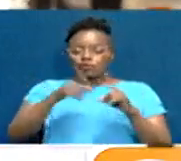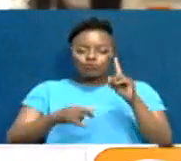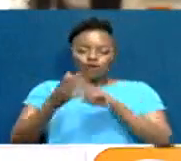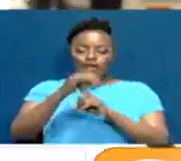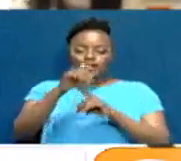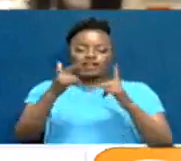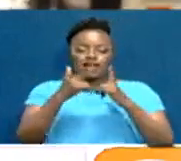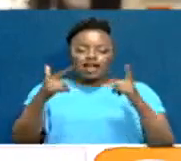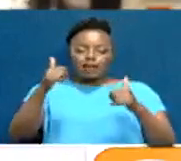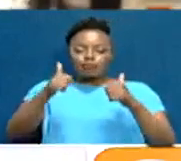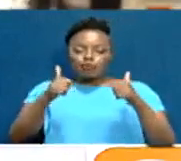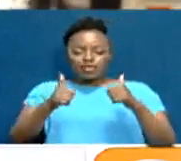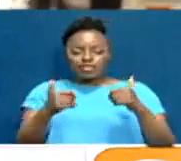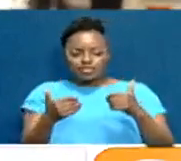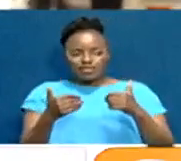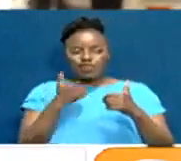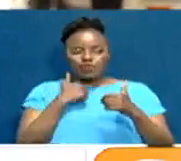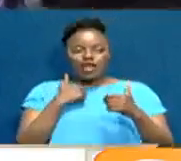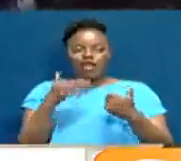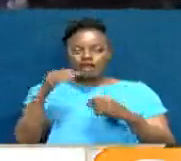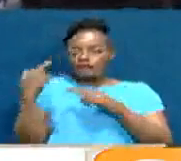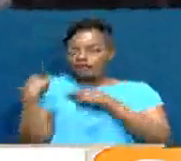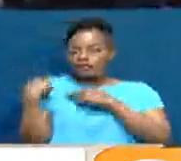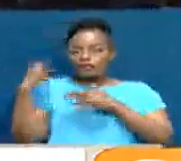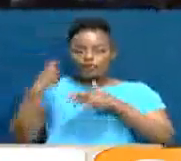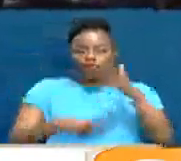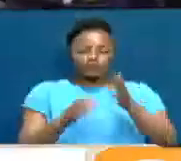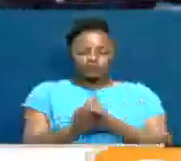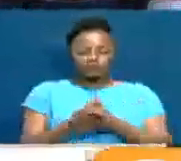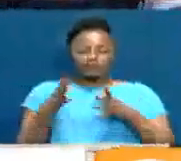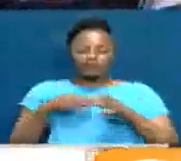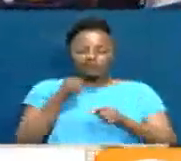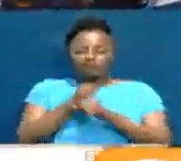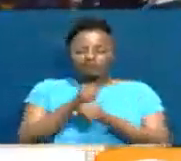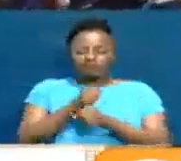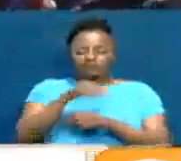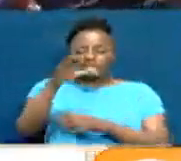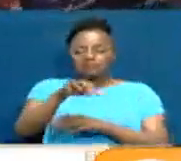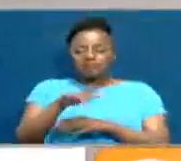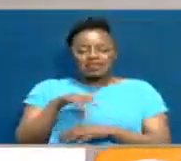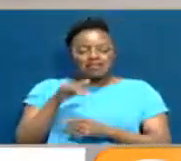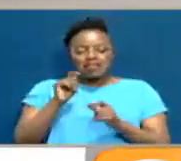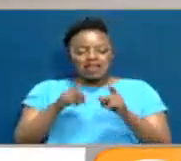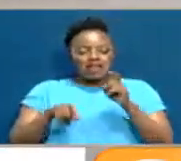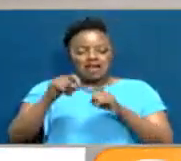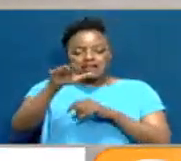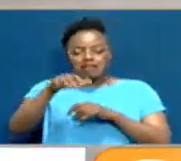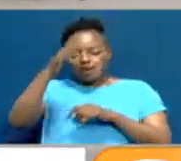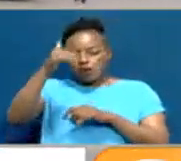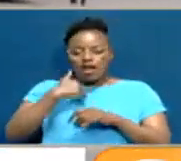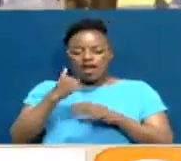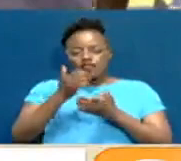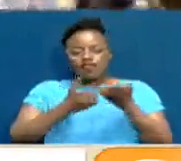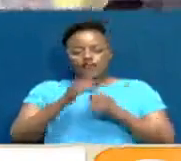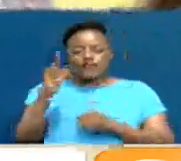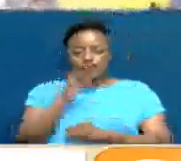yenye tuna incur the costs. However, the operators say that they've been reluctant in adjusting their prices because of the tough